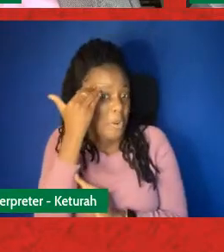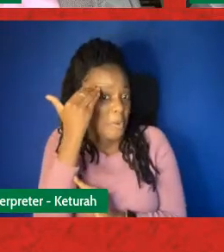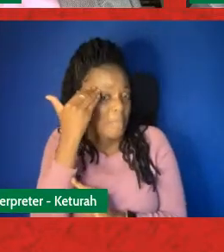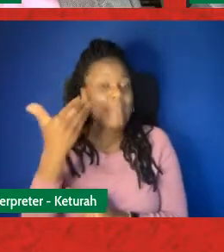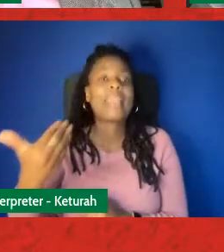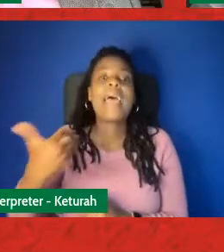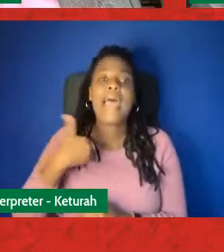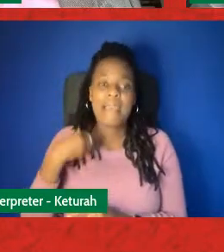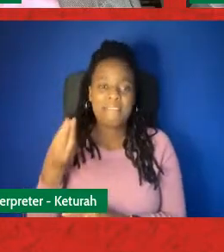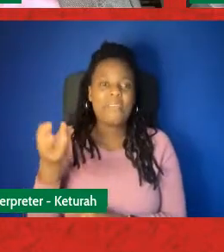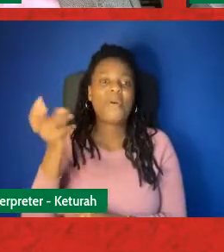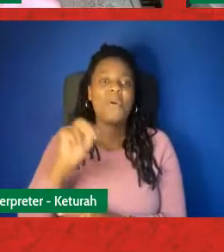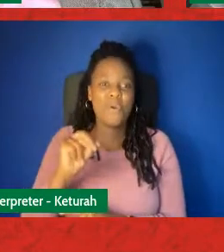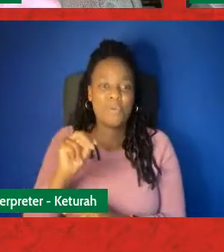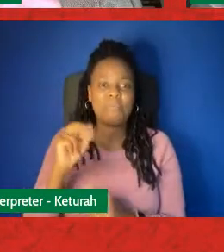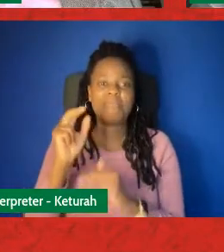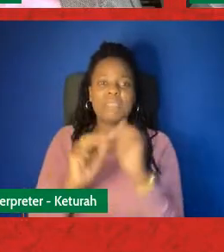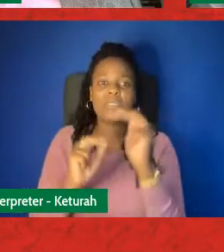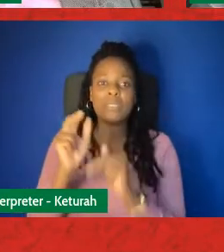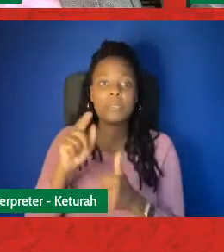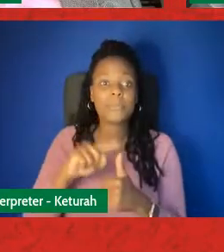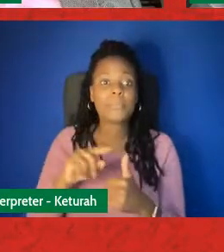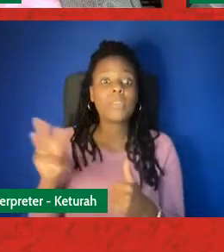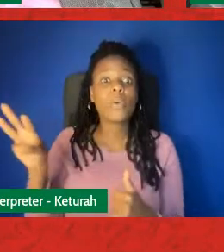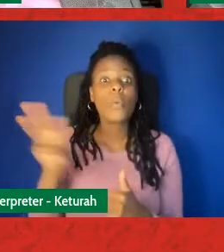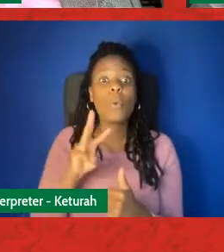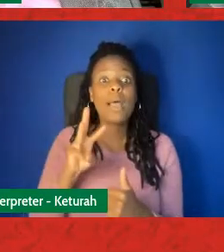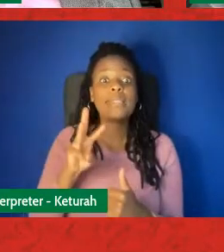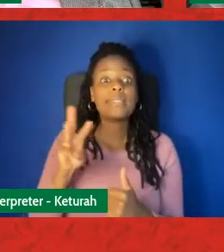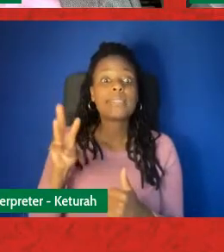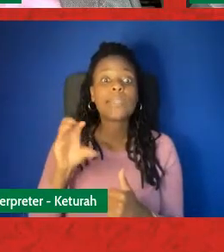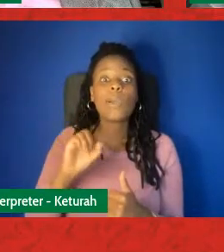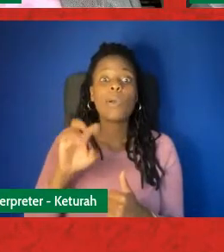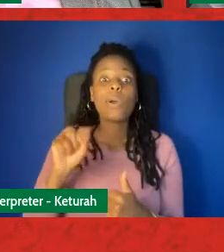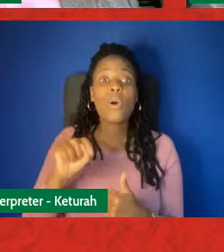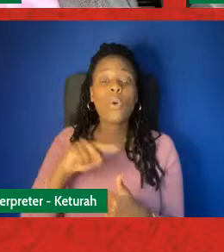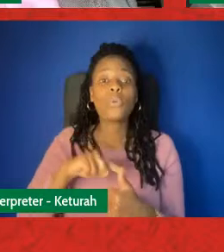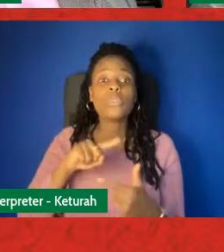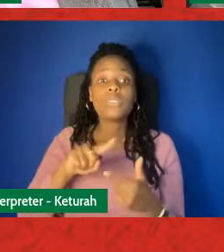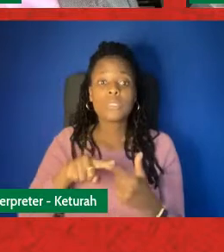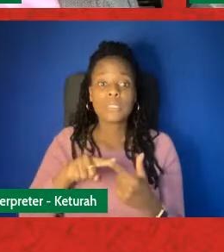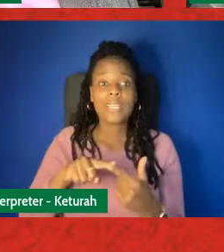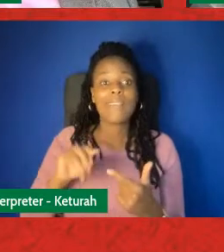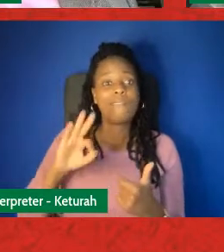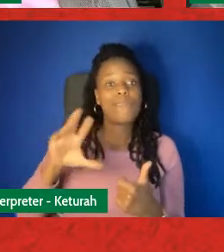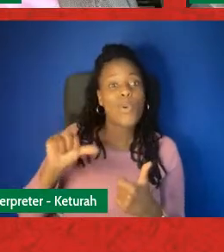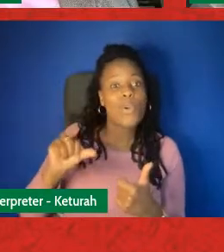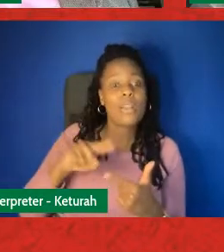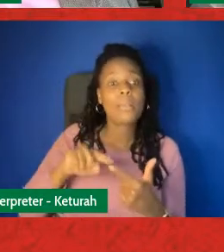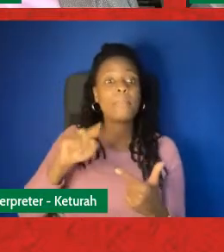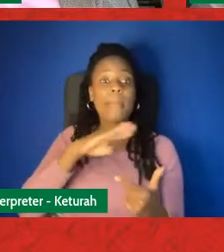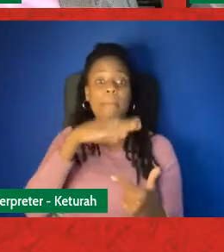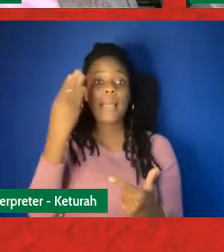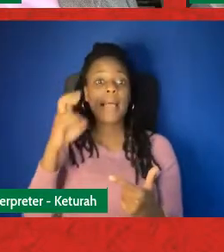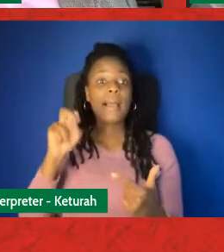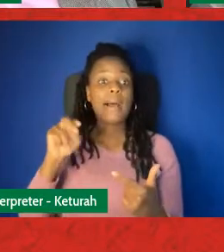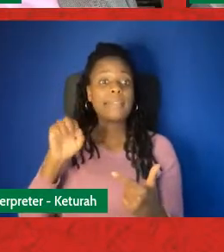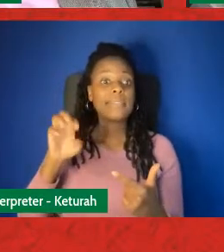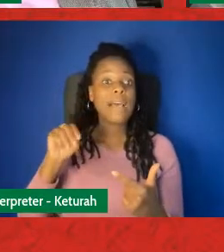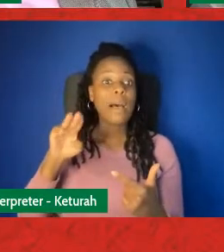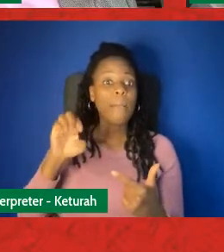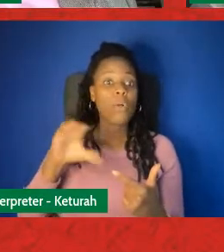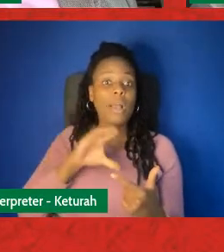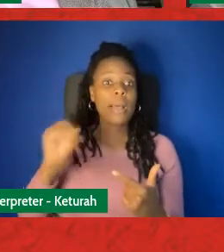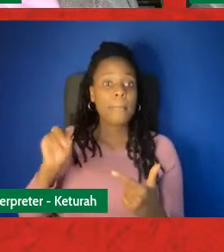their own facility, and that is the West Coast Black Troupe in Sarasota, Florida, Black Ensemble Company in Chicago,